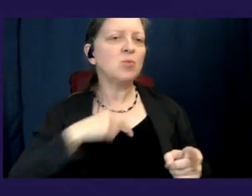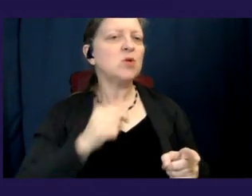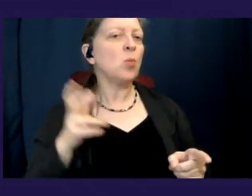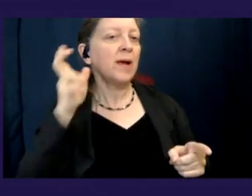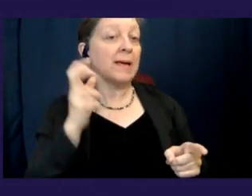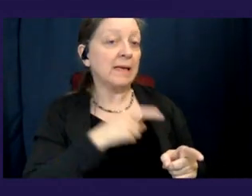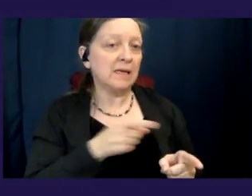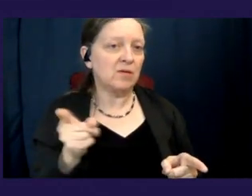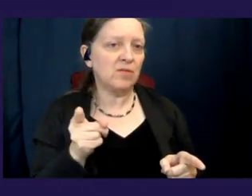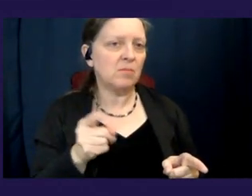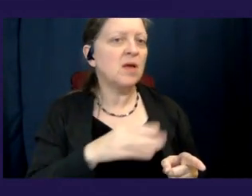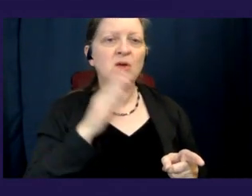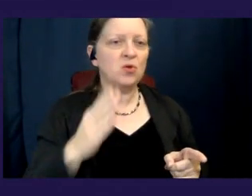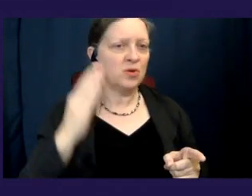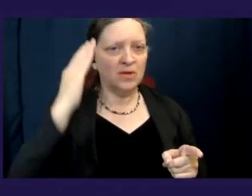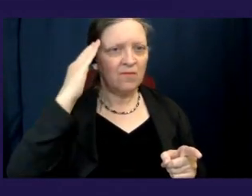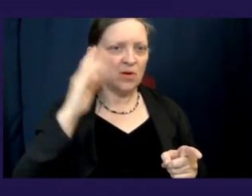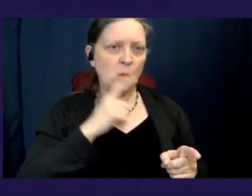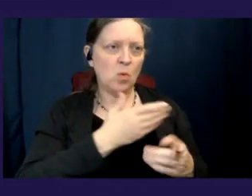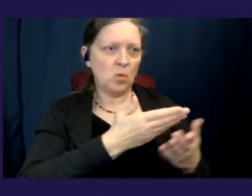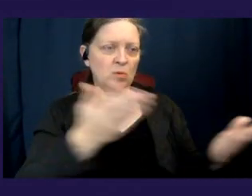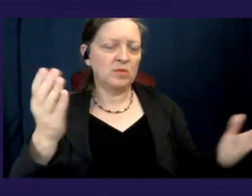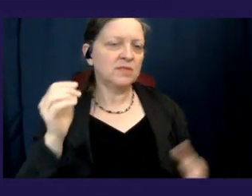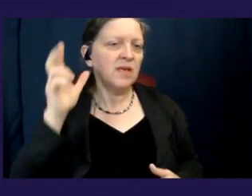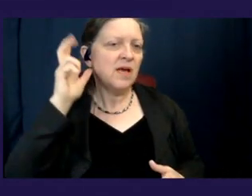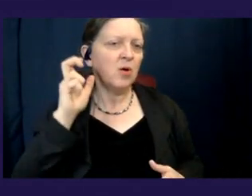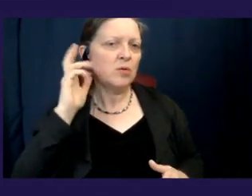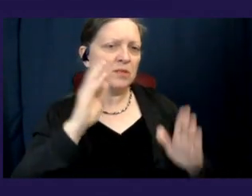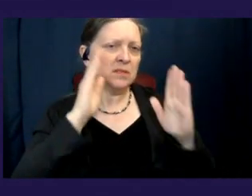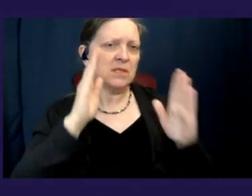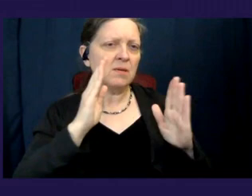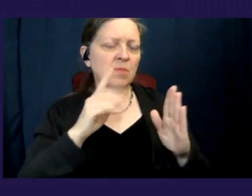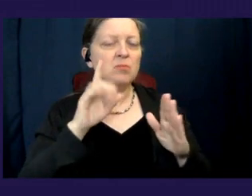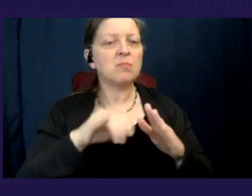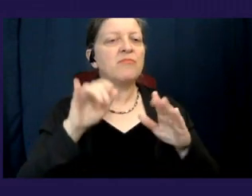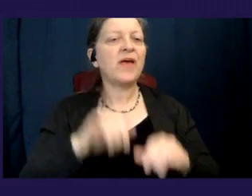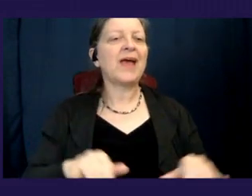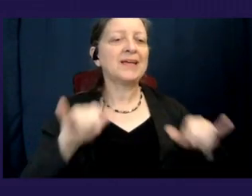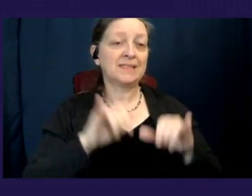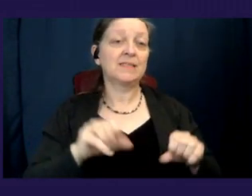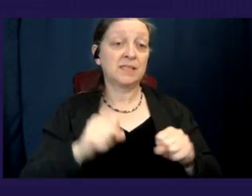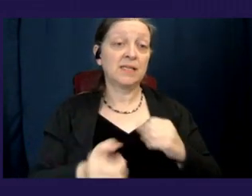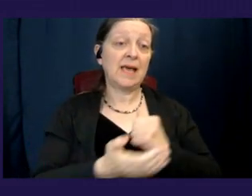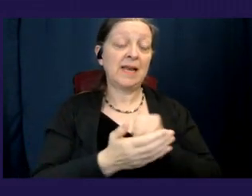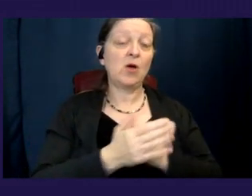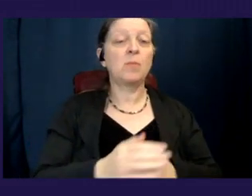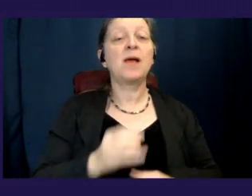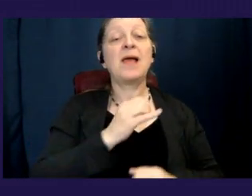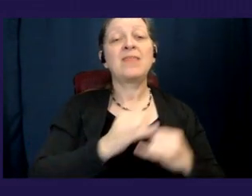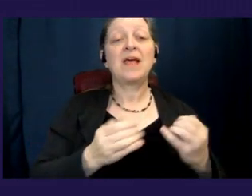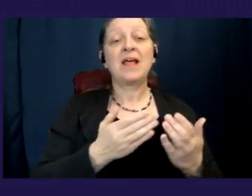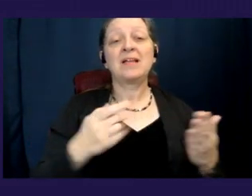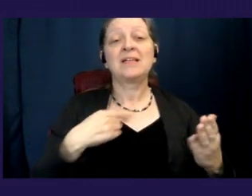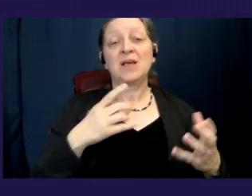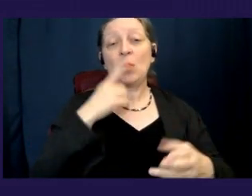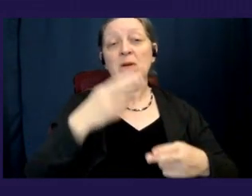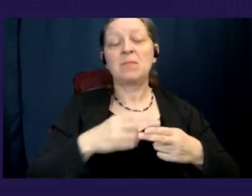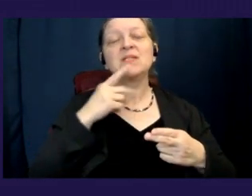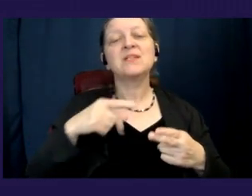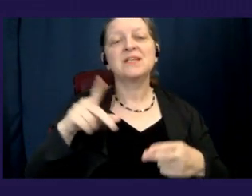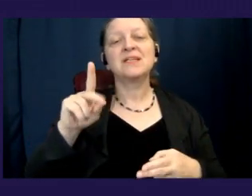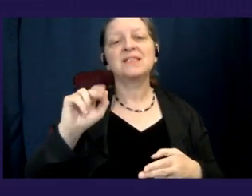you never know who's listening in the background. And I think that consistency can help. And then the last thing I would just mention, and Kate mentioned this briefly, is pre-written information that you're ready